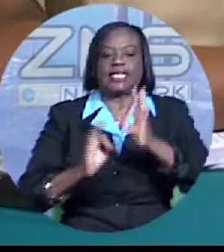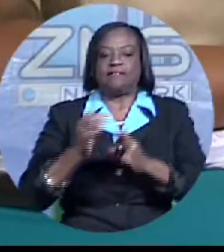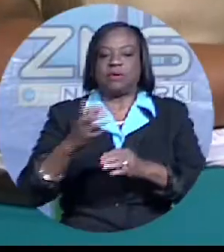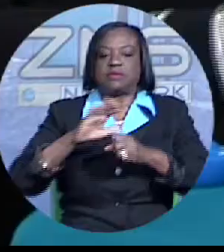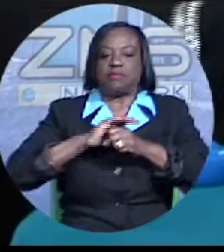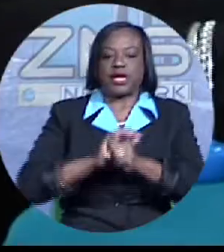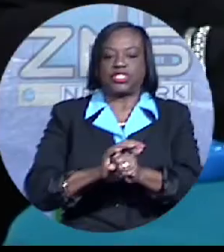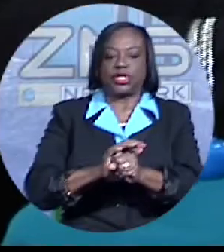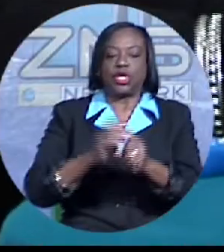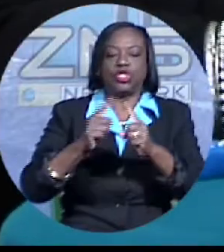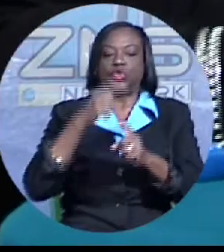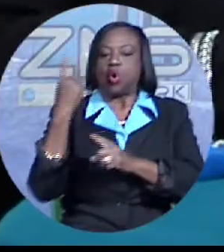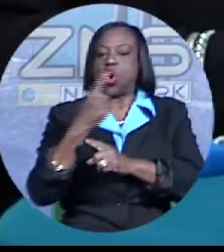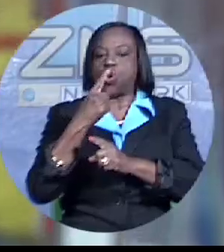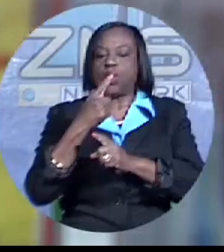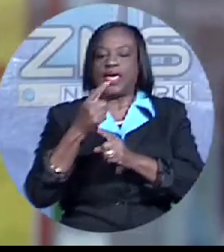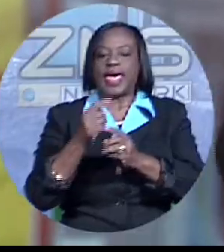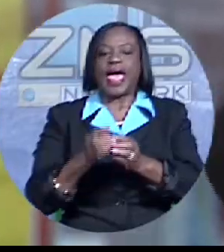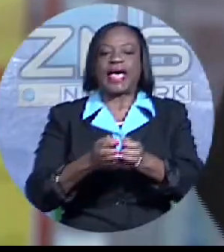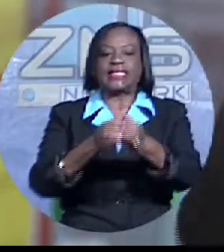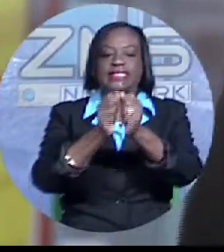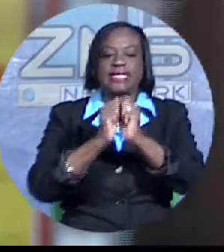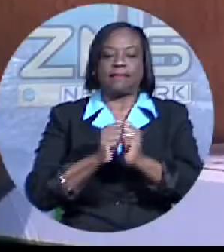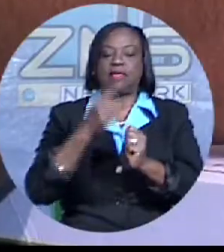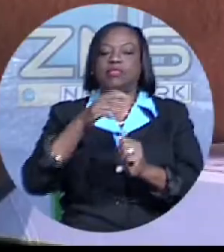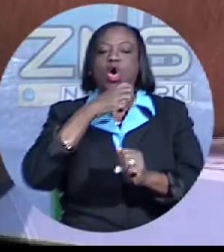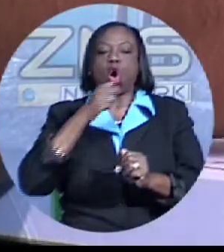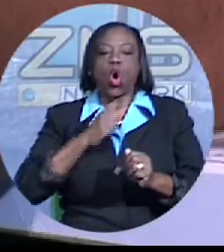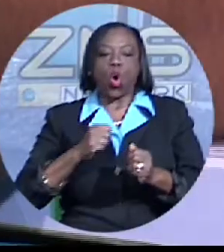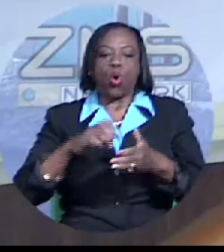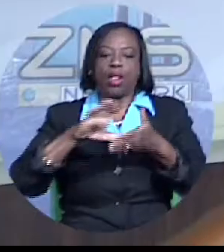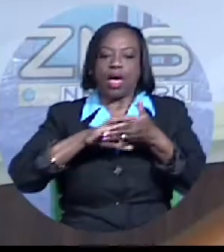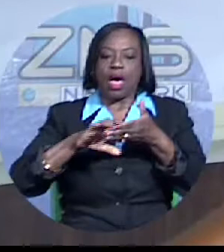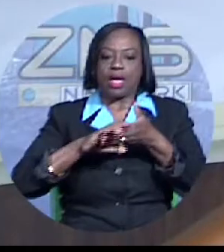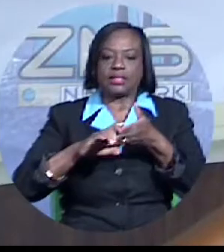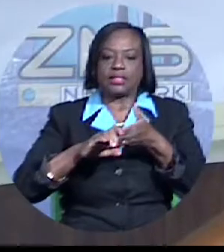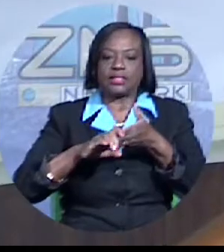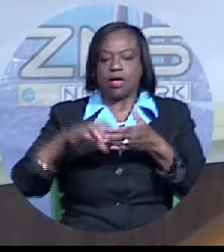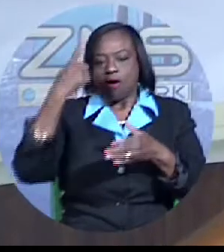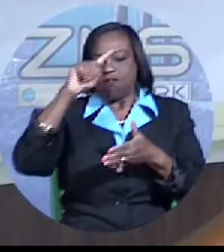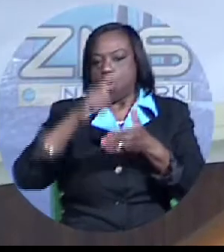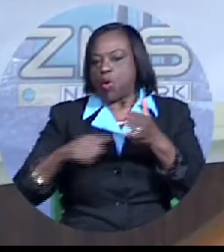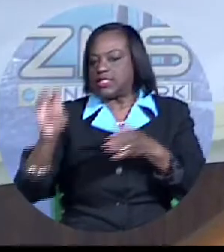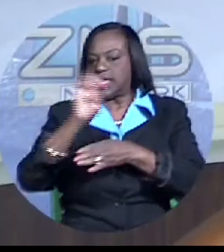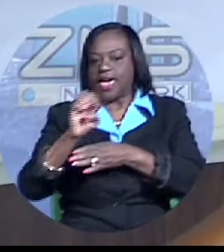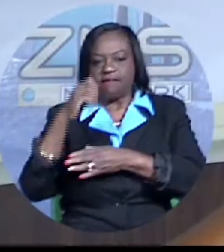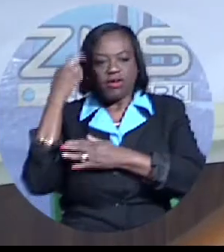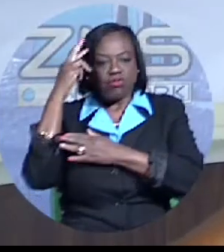pressure to only accept the old voter registration card. For whatever reason,